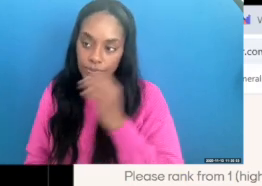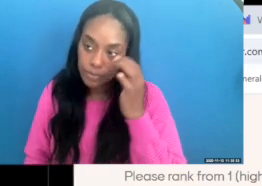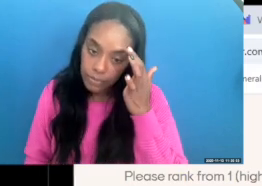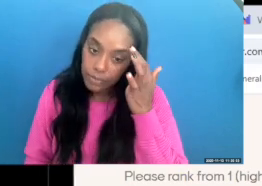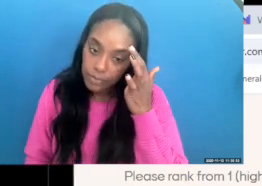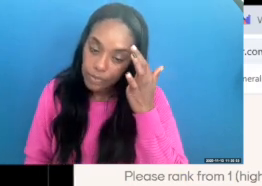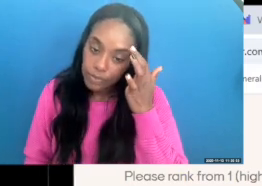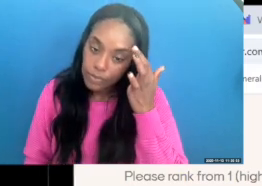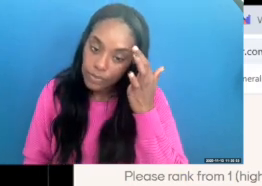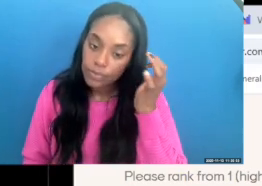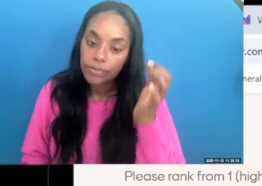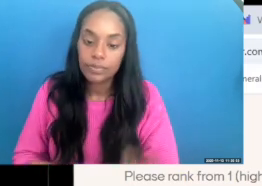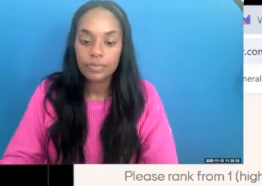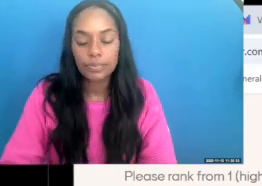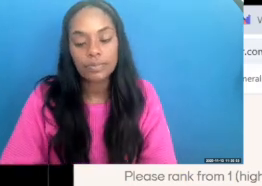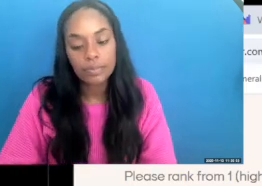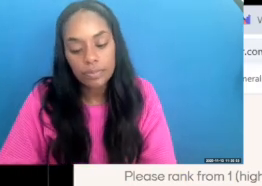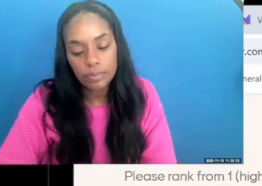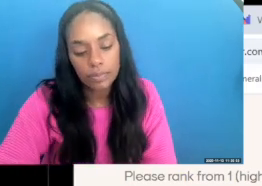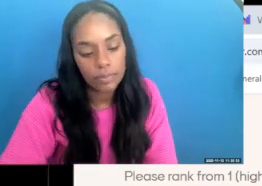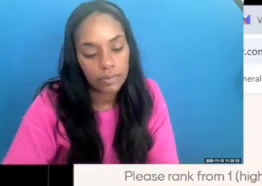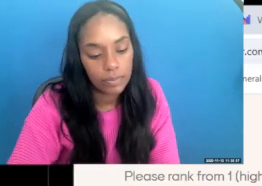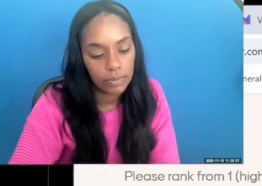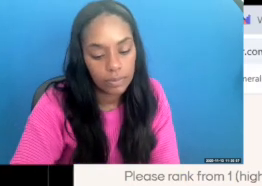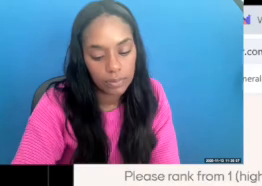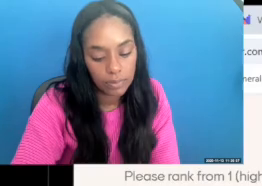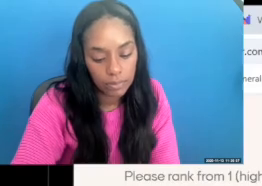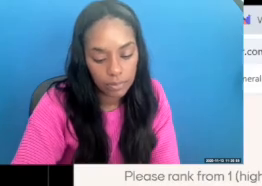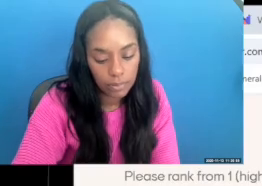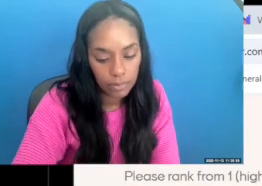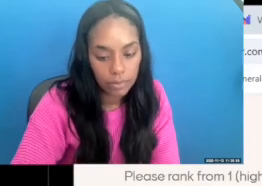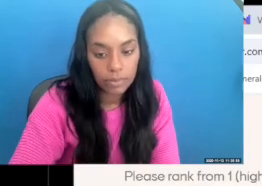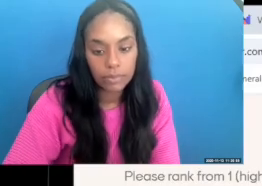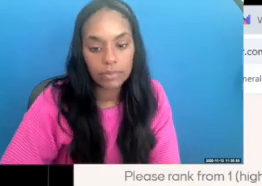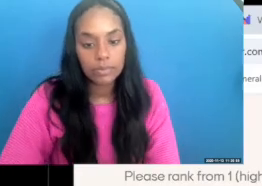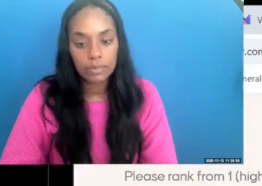year, or other. Please enter your responses now.